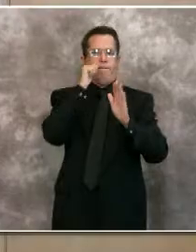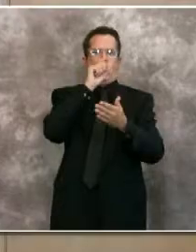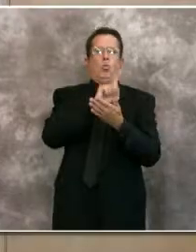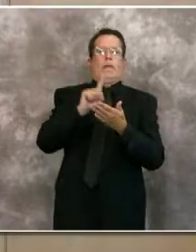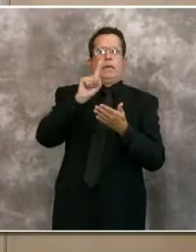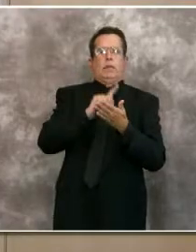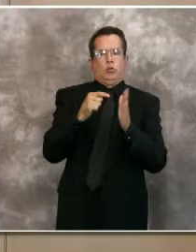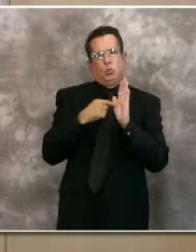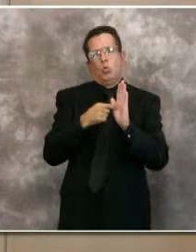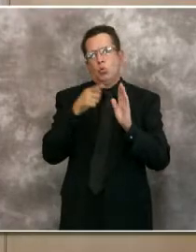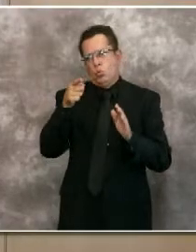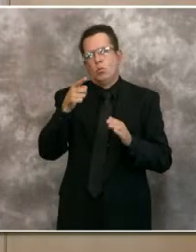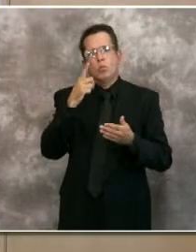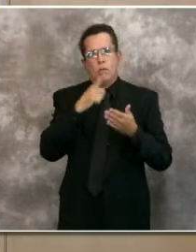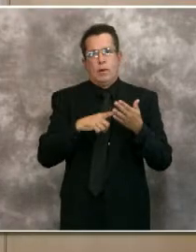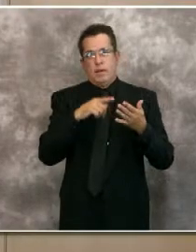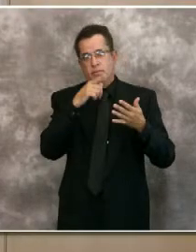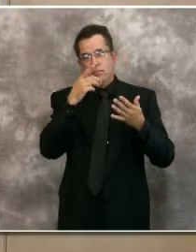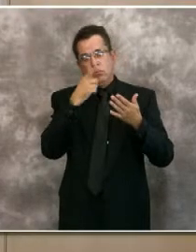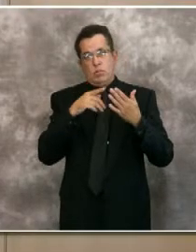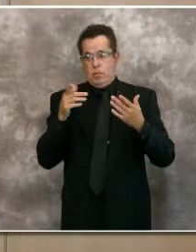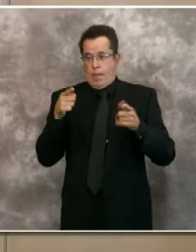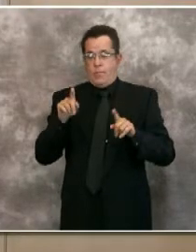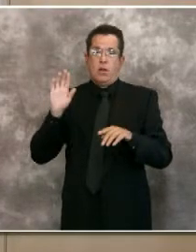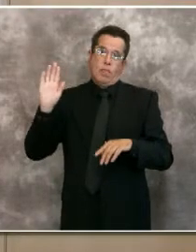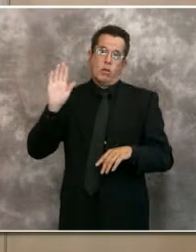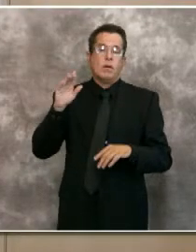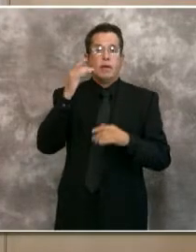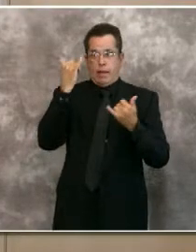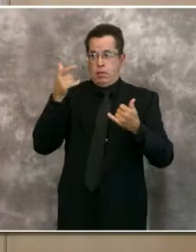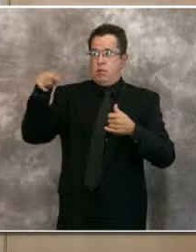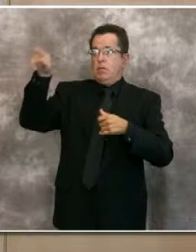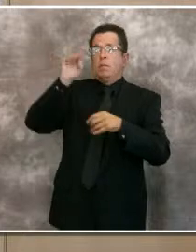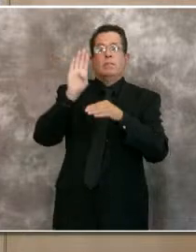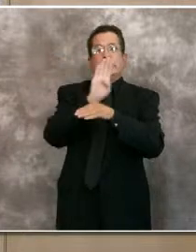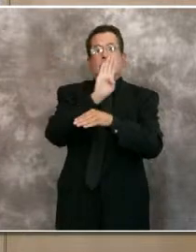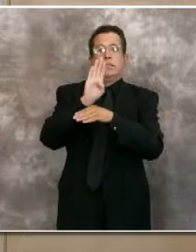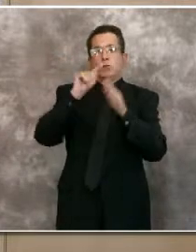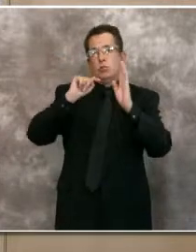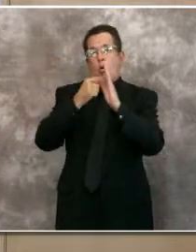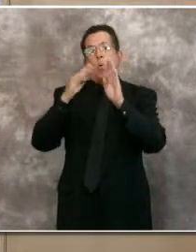week. So as more businesses and other industries reopen,